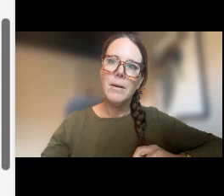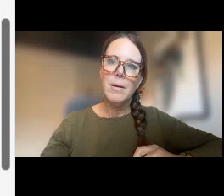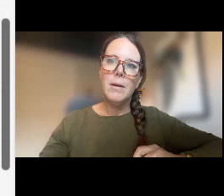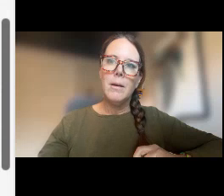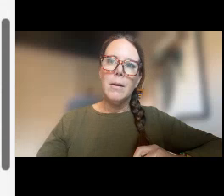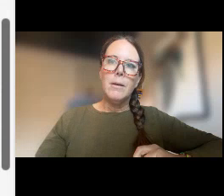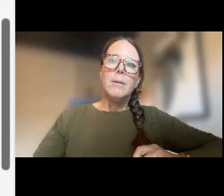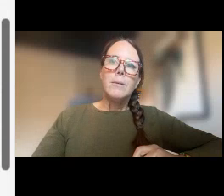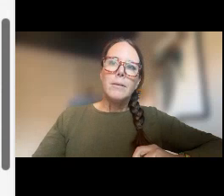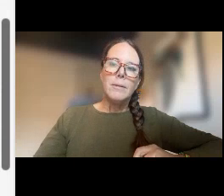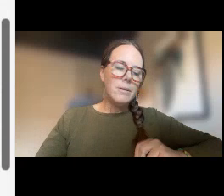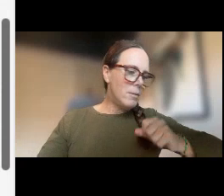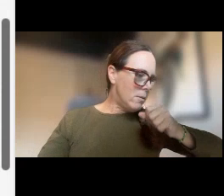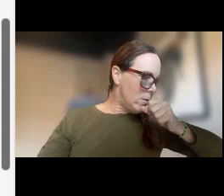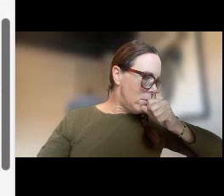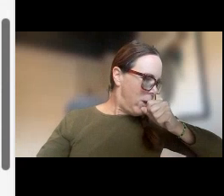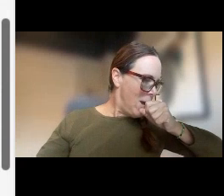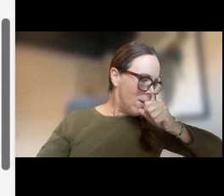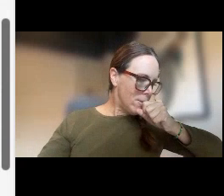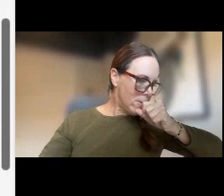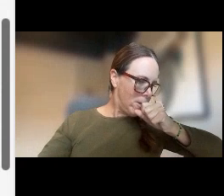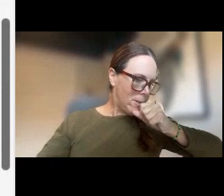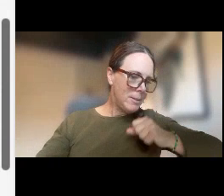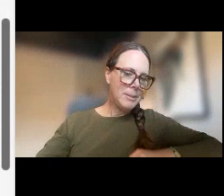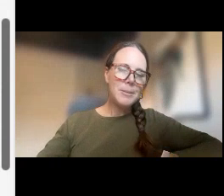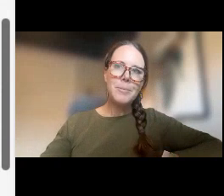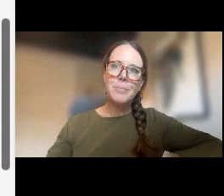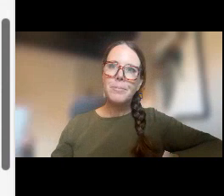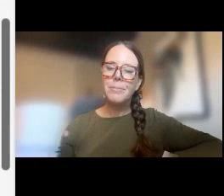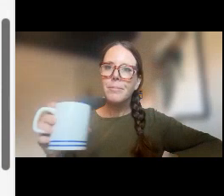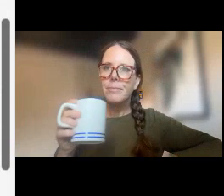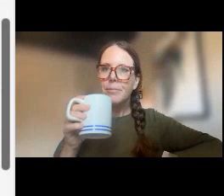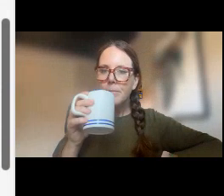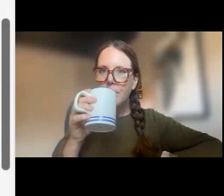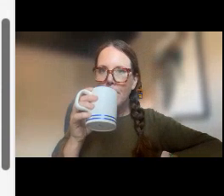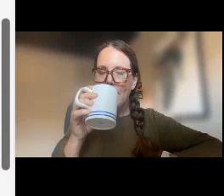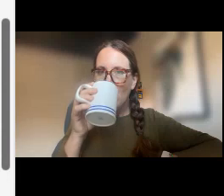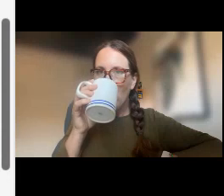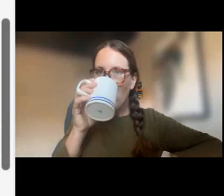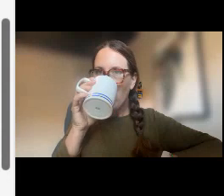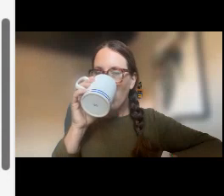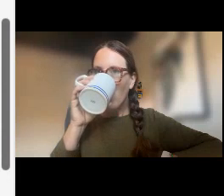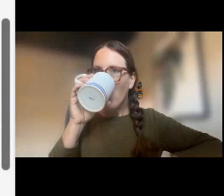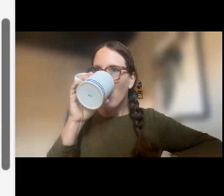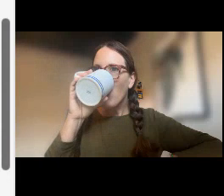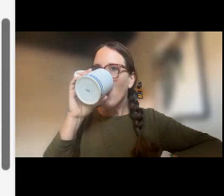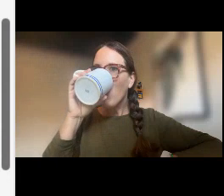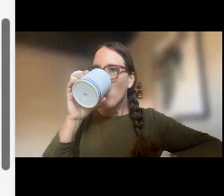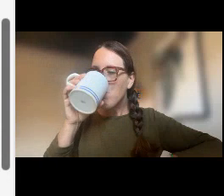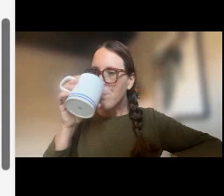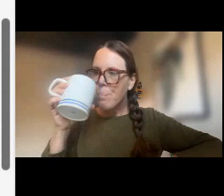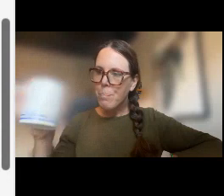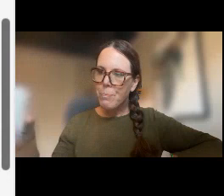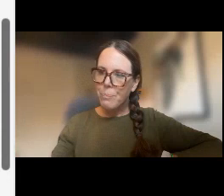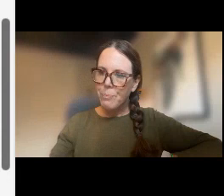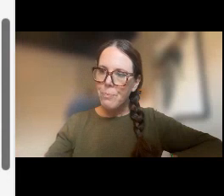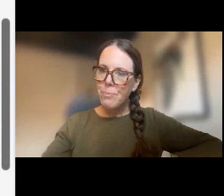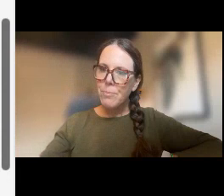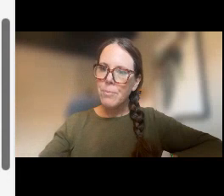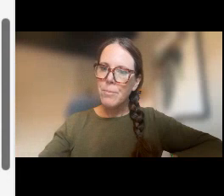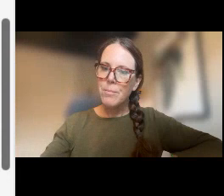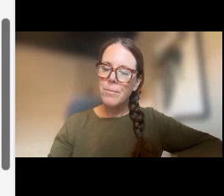So things like providing food and stuff count on the operations. But yeah, I mean, operations is a